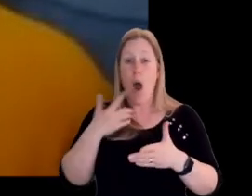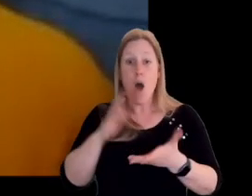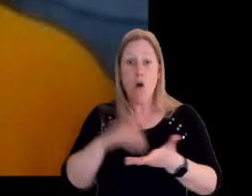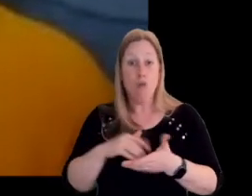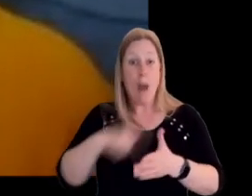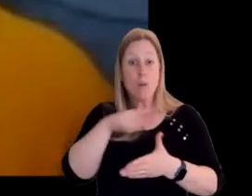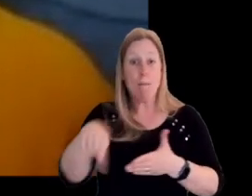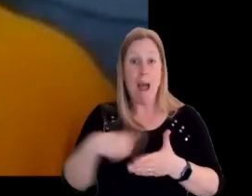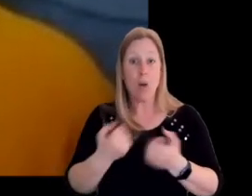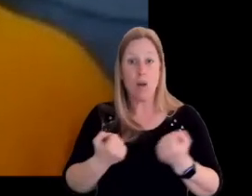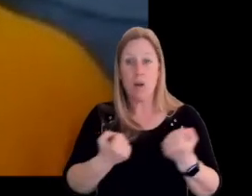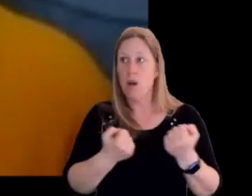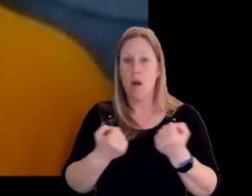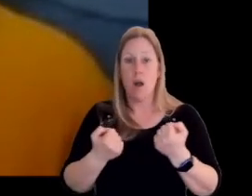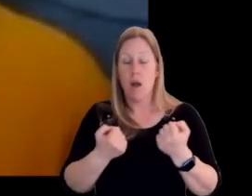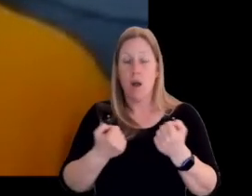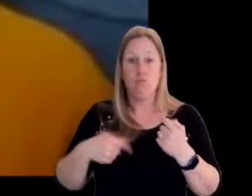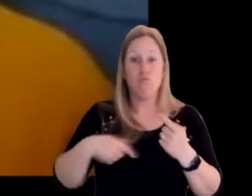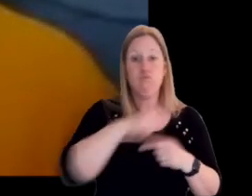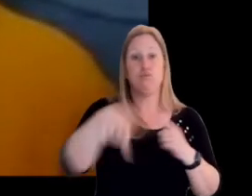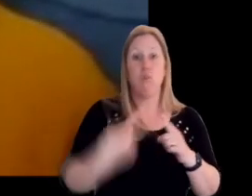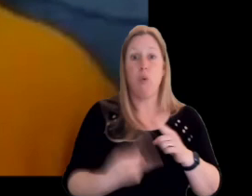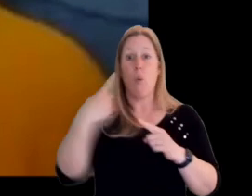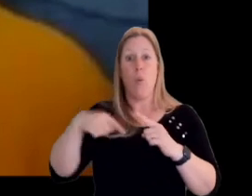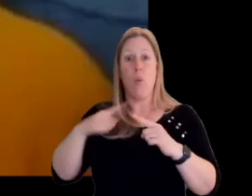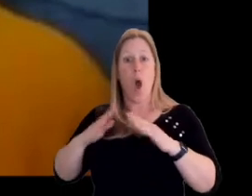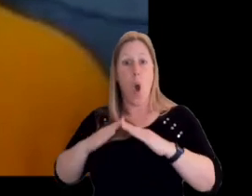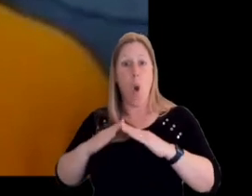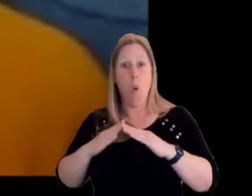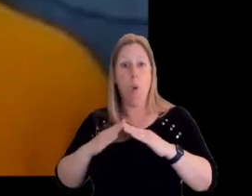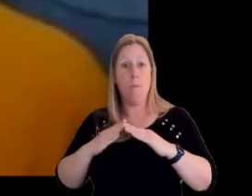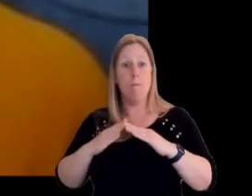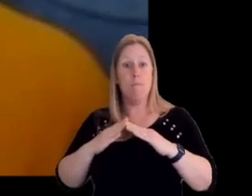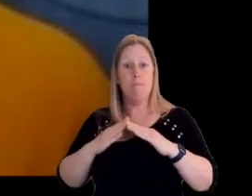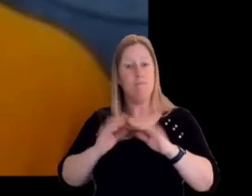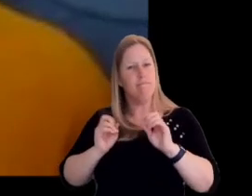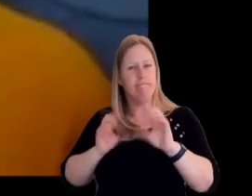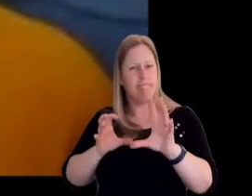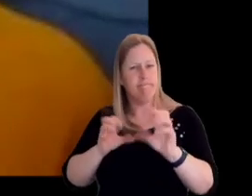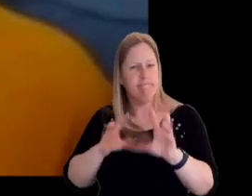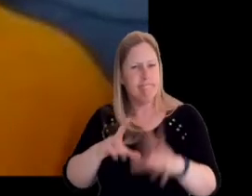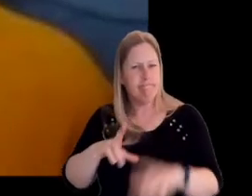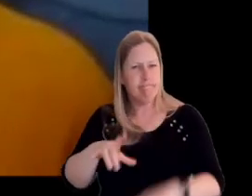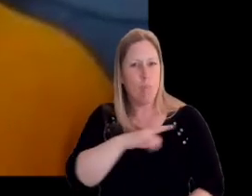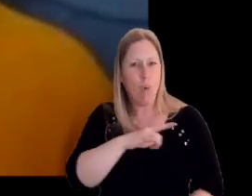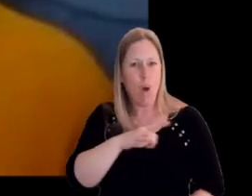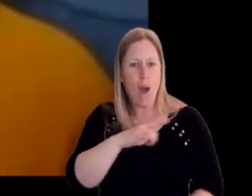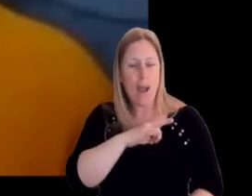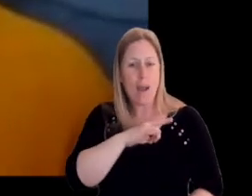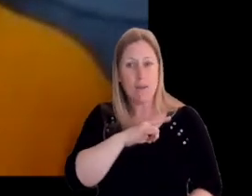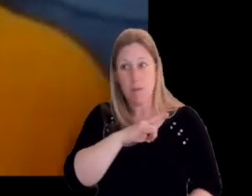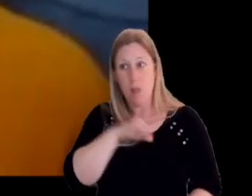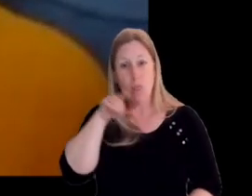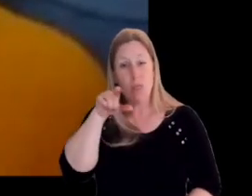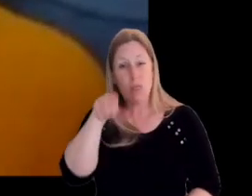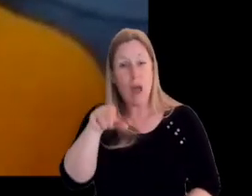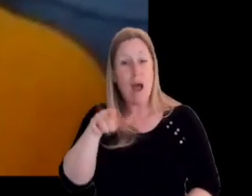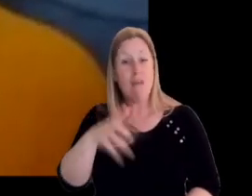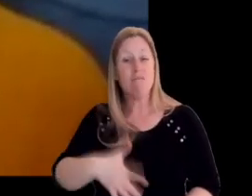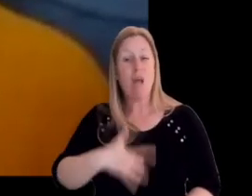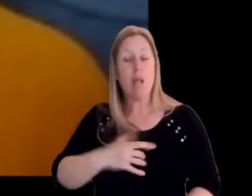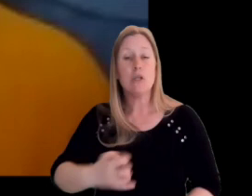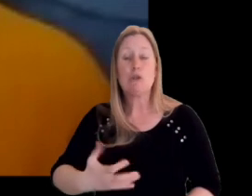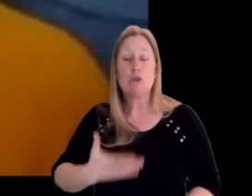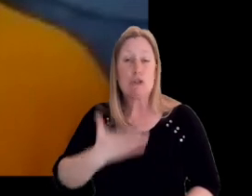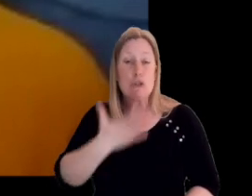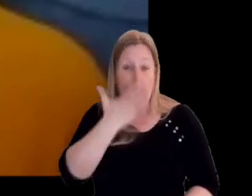and I went round the roundabout and went home. And the reason I'm telling that is that I was so ashamed